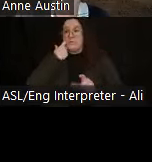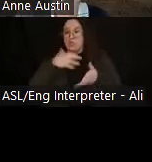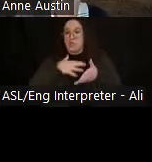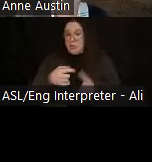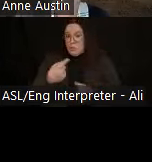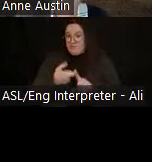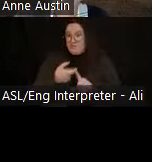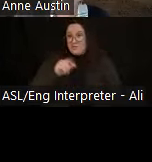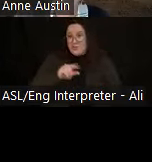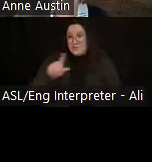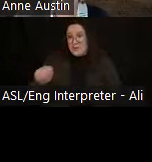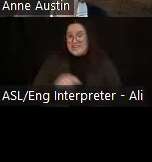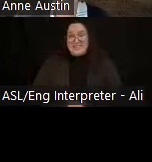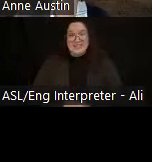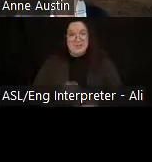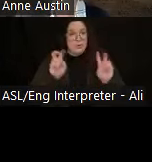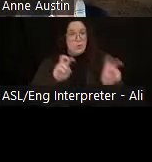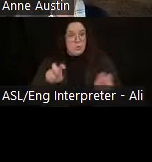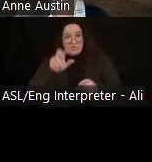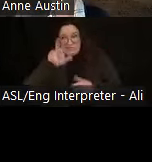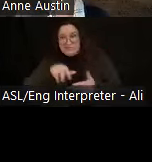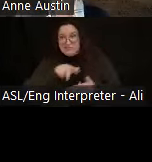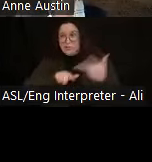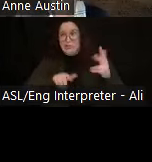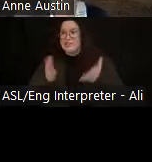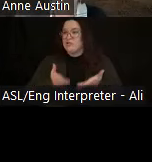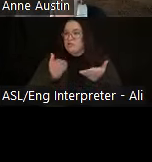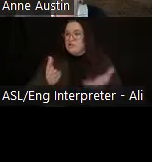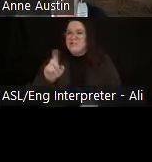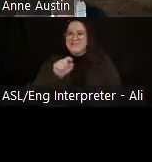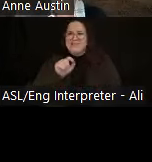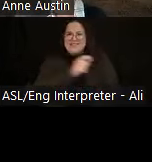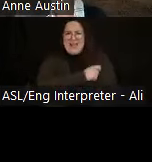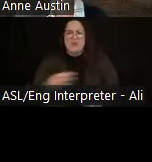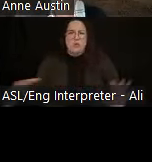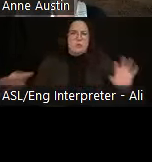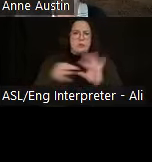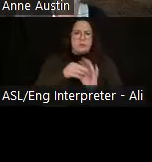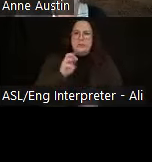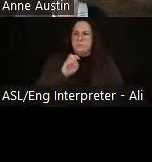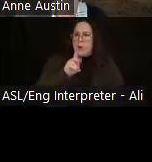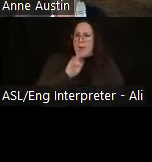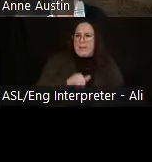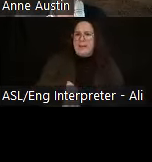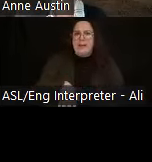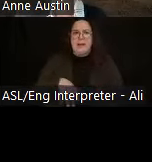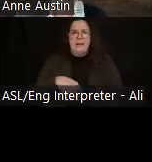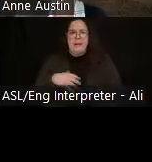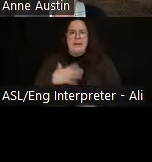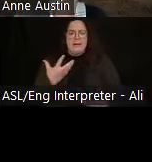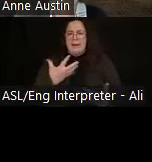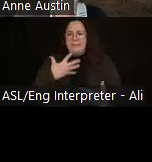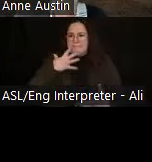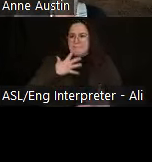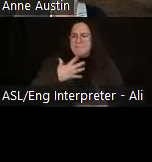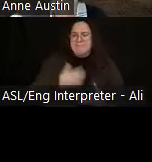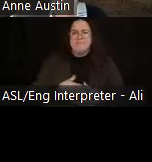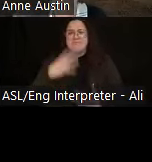2020, basically suggests that tattooing is linked to morality, to carnal beauty,